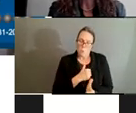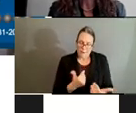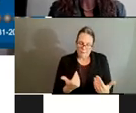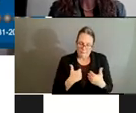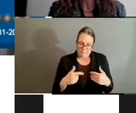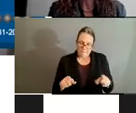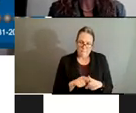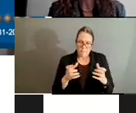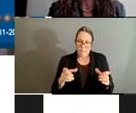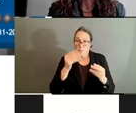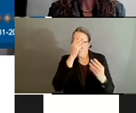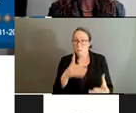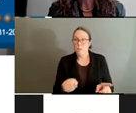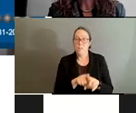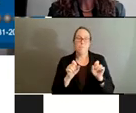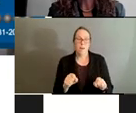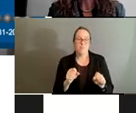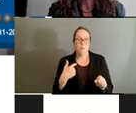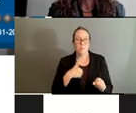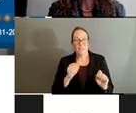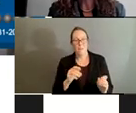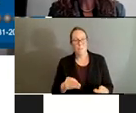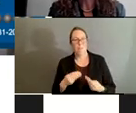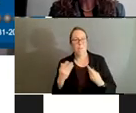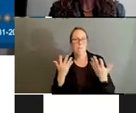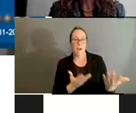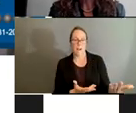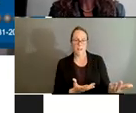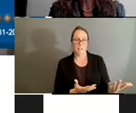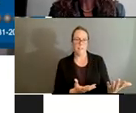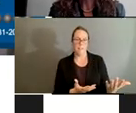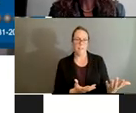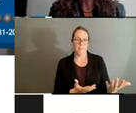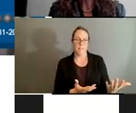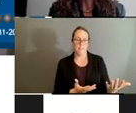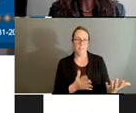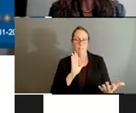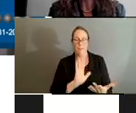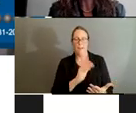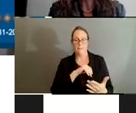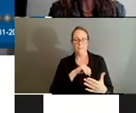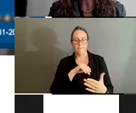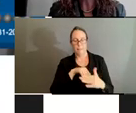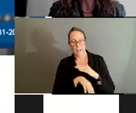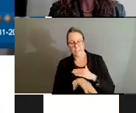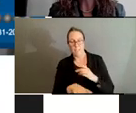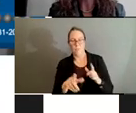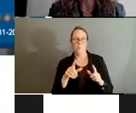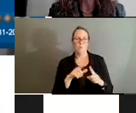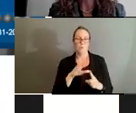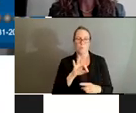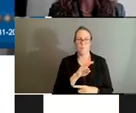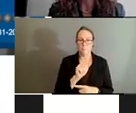can provide them the accommodation that's needed to help them access the FEMA application and also throughout the